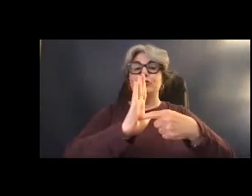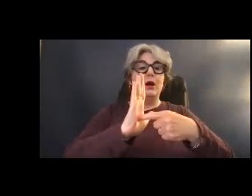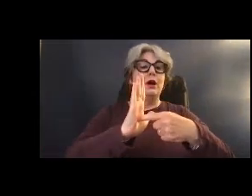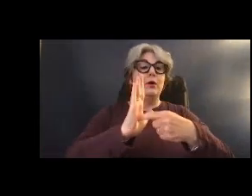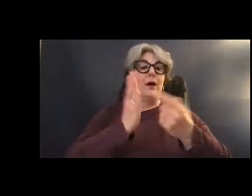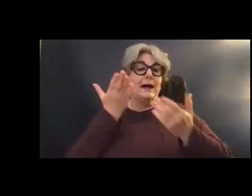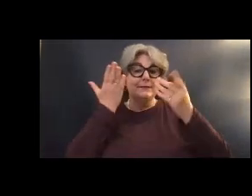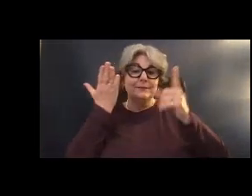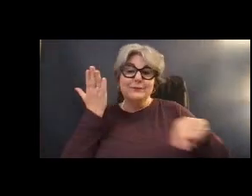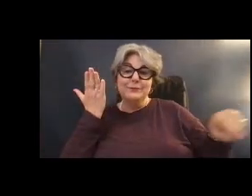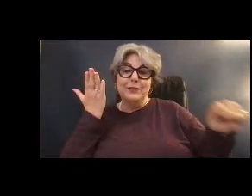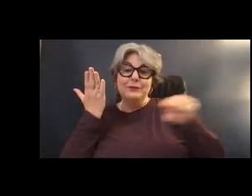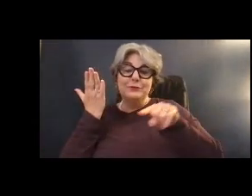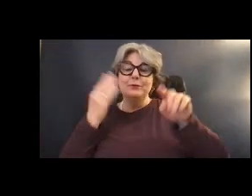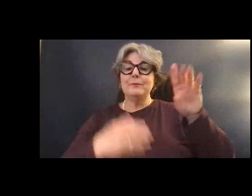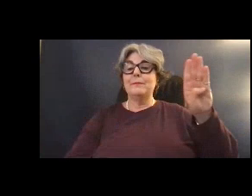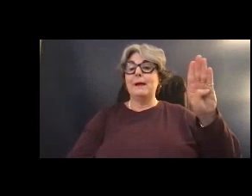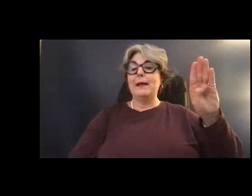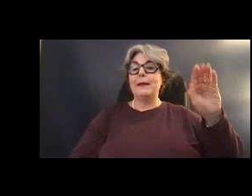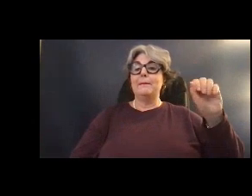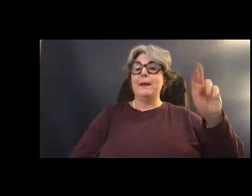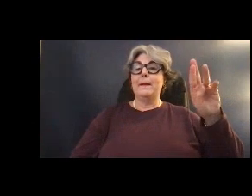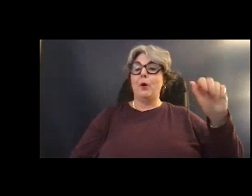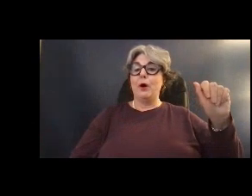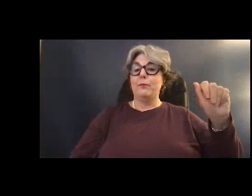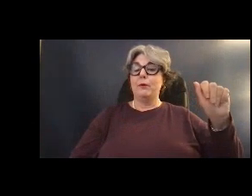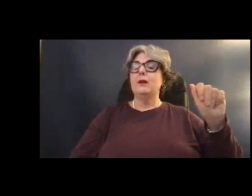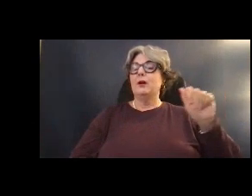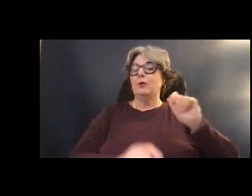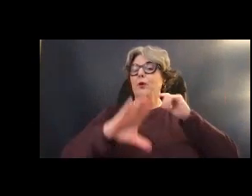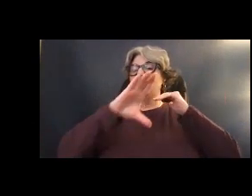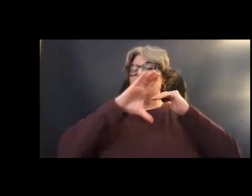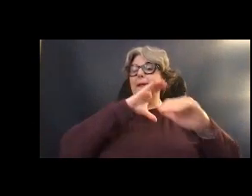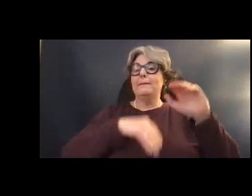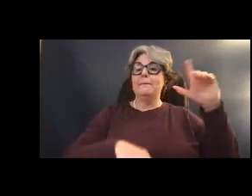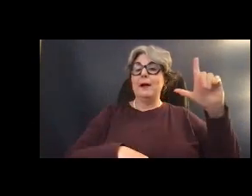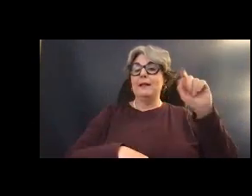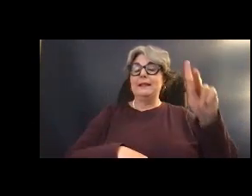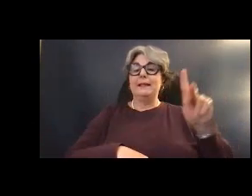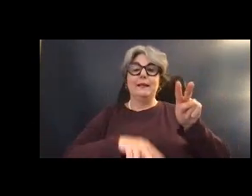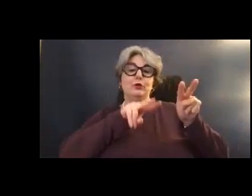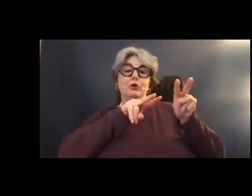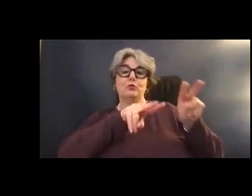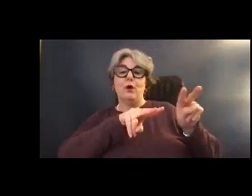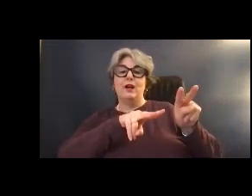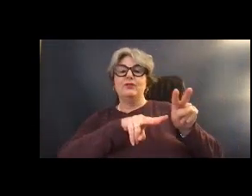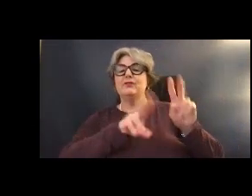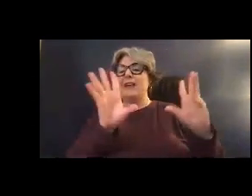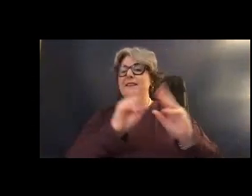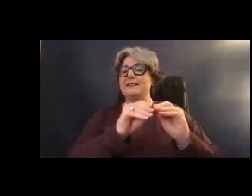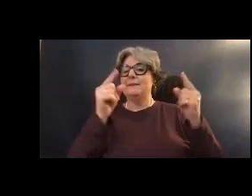suggest everyone, or maybe through Barbara, we can send the link to that event and you can watch that as well. So again, I